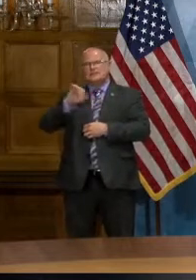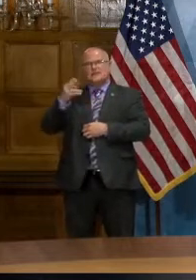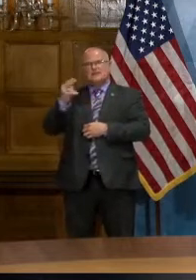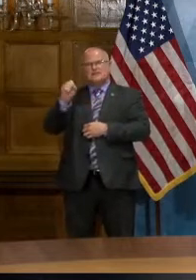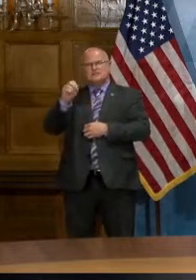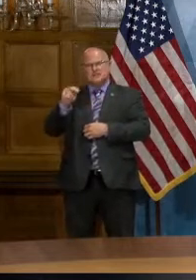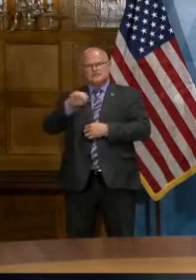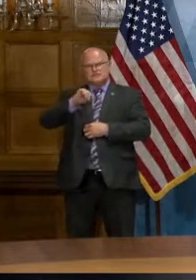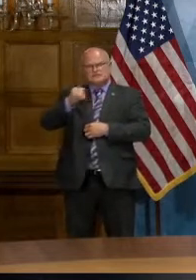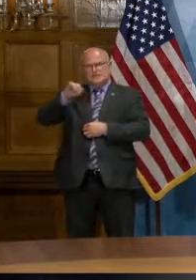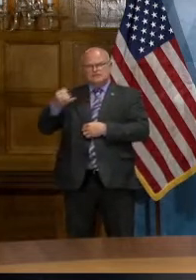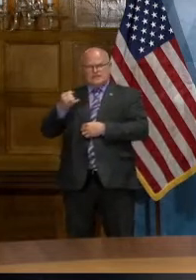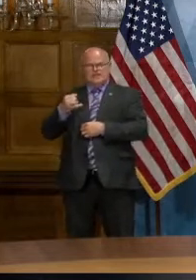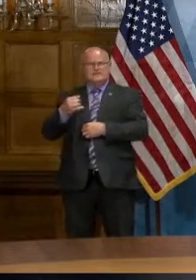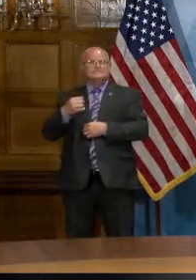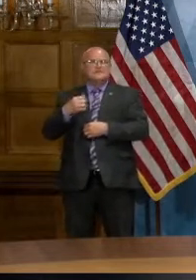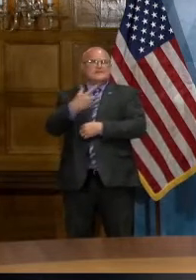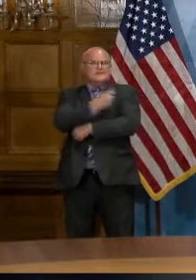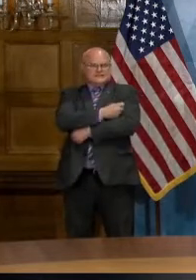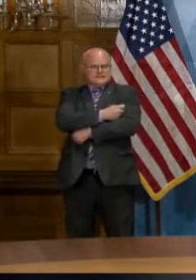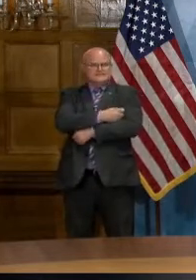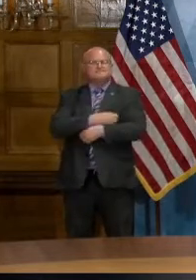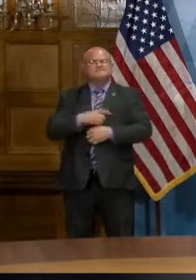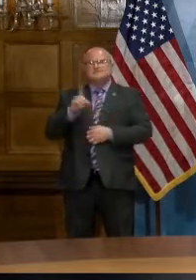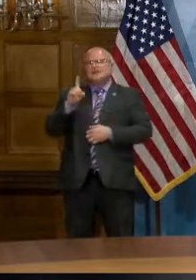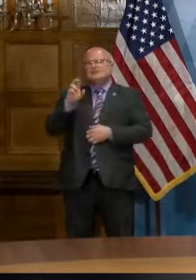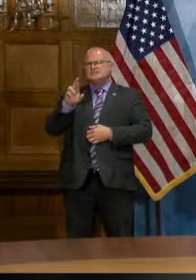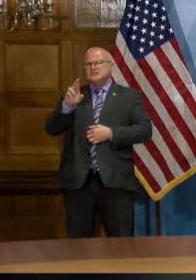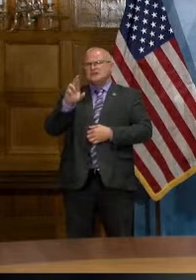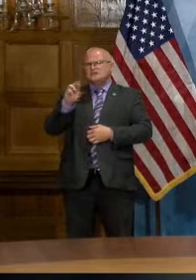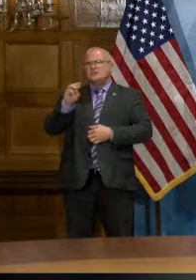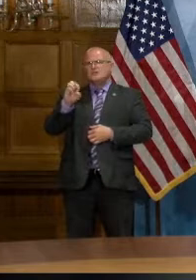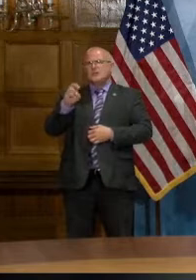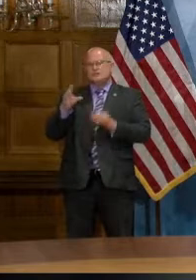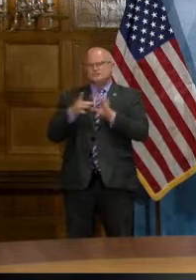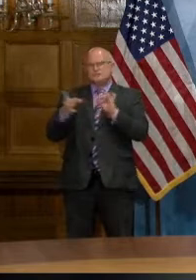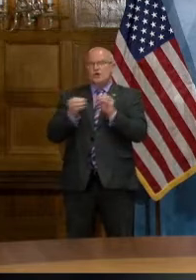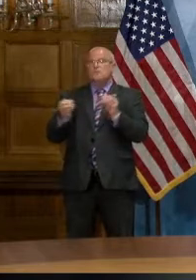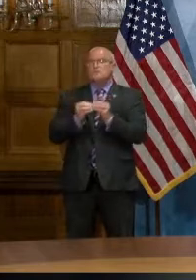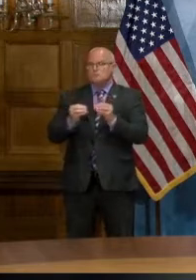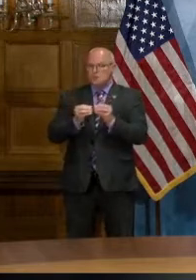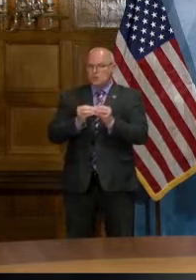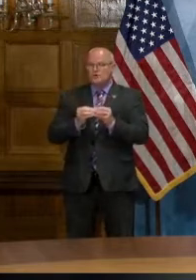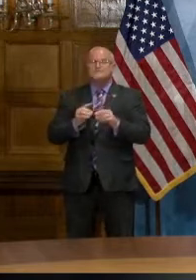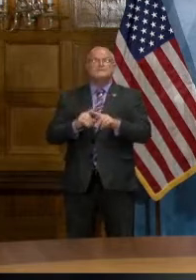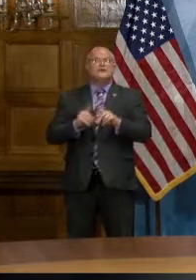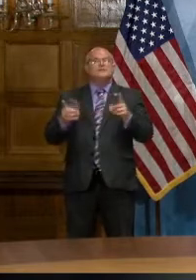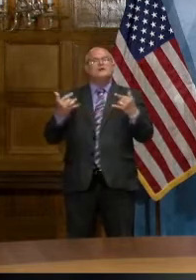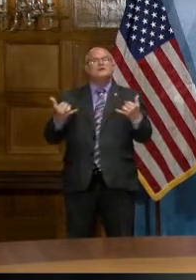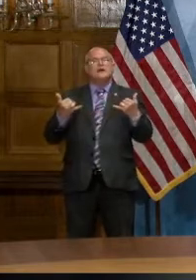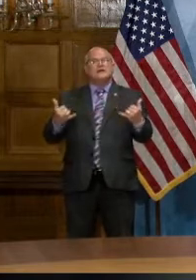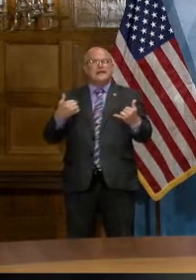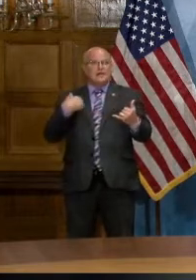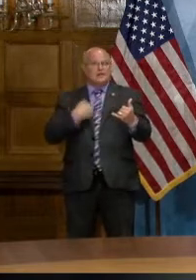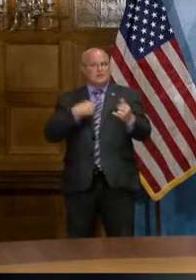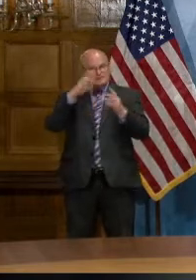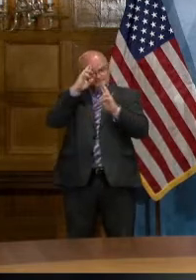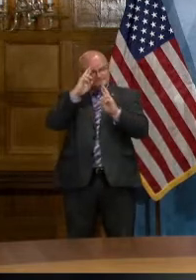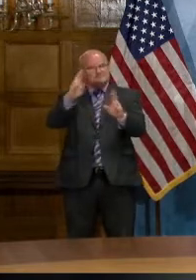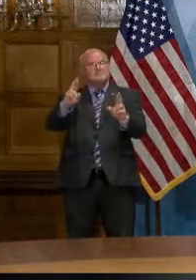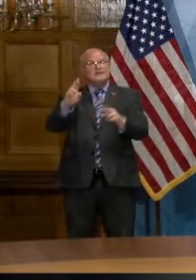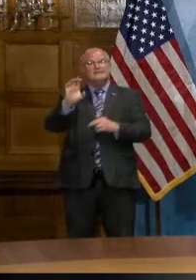vaccine. And Dr. Romero will have more to say about this, but first of all, we respect